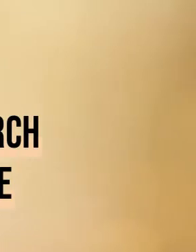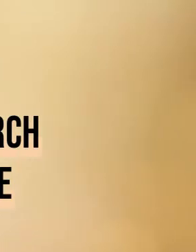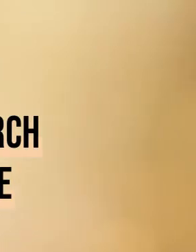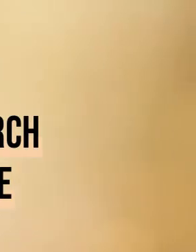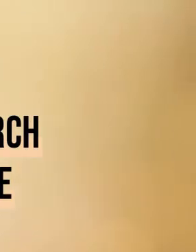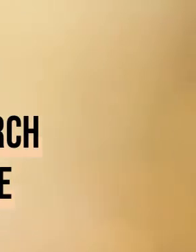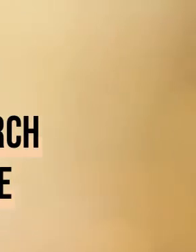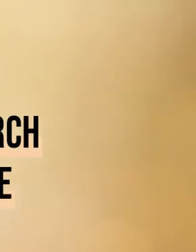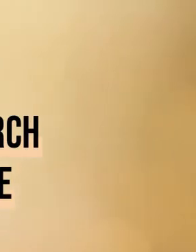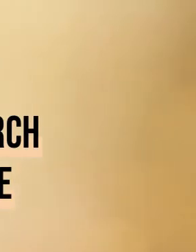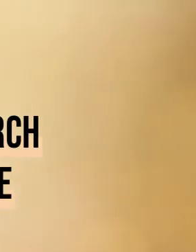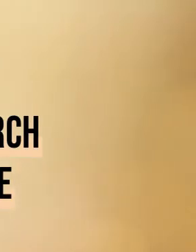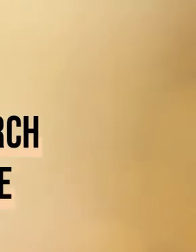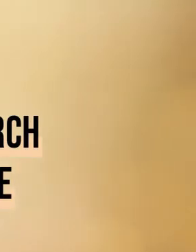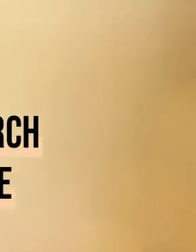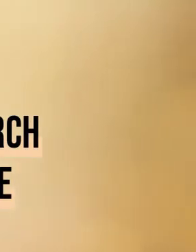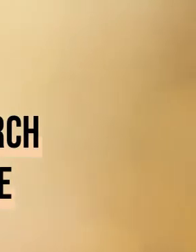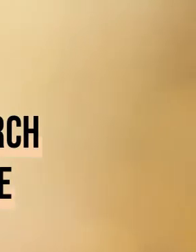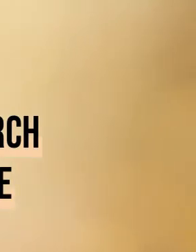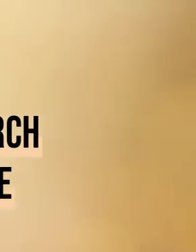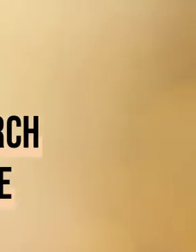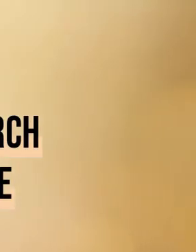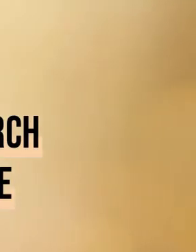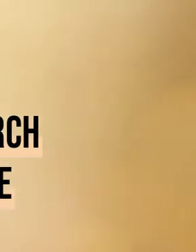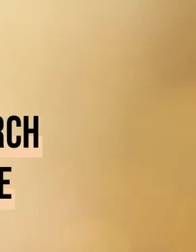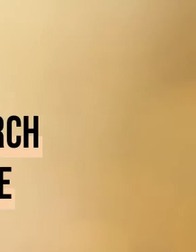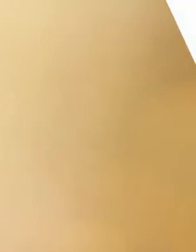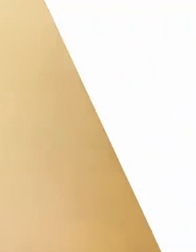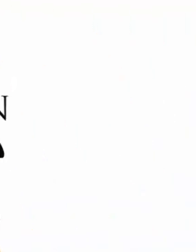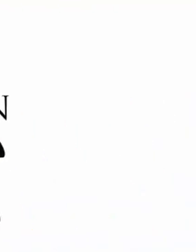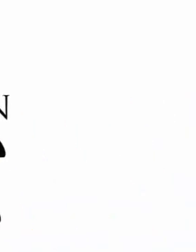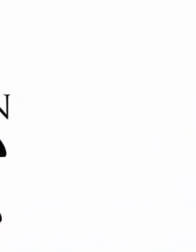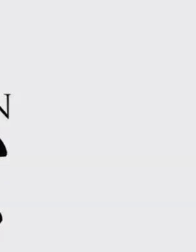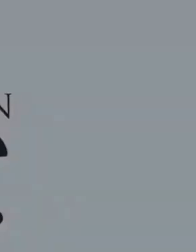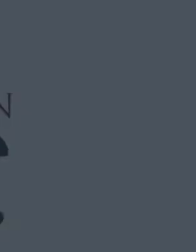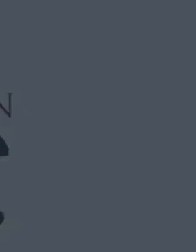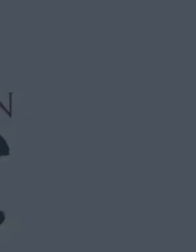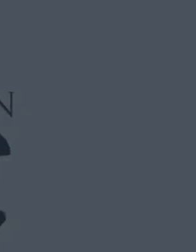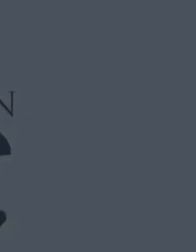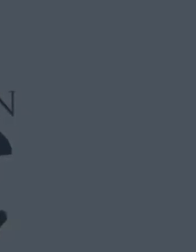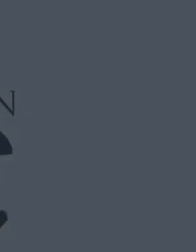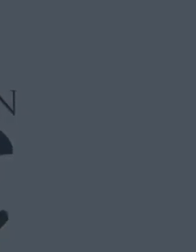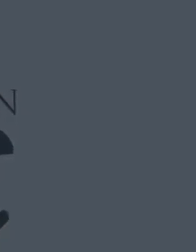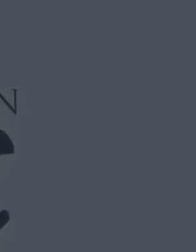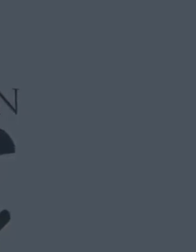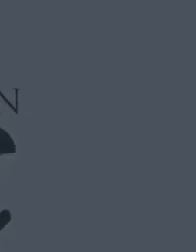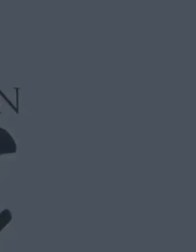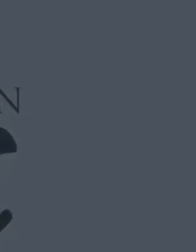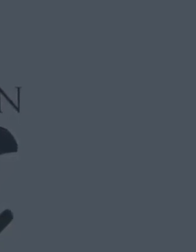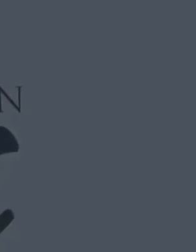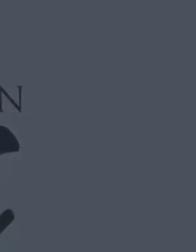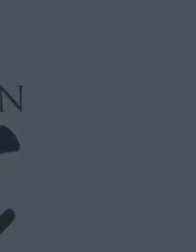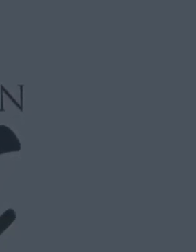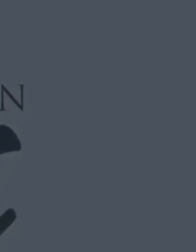3. 1, 2, 3, 4, 5. Okay, wow, now that was so much fun. Now